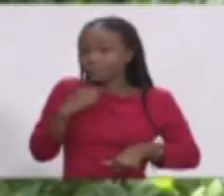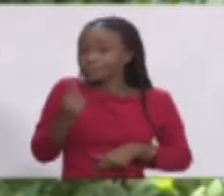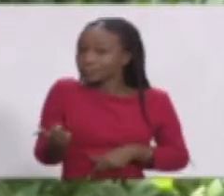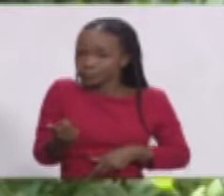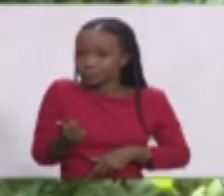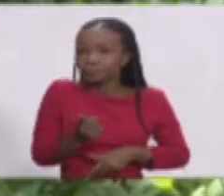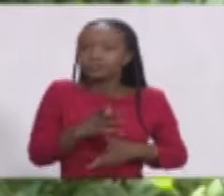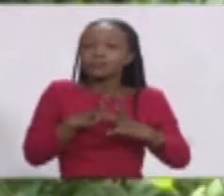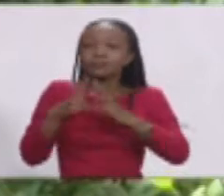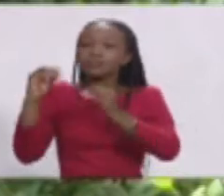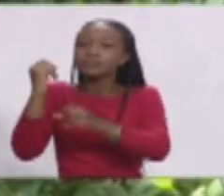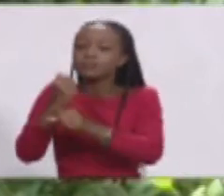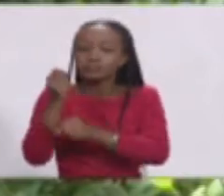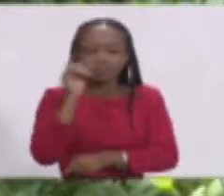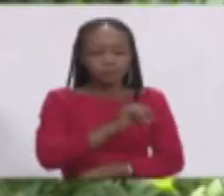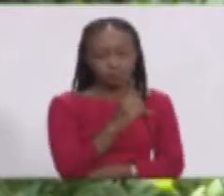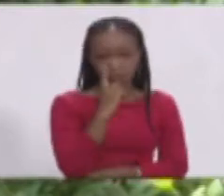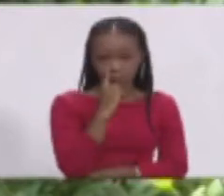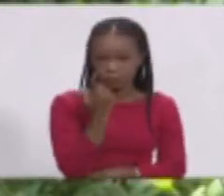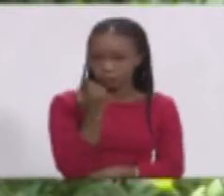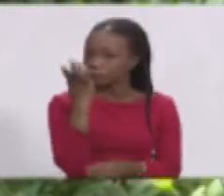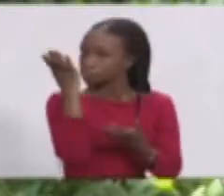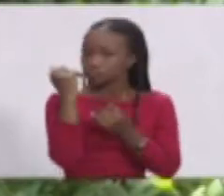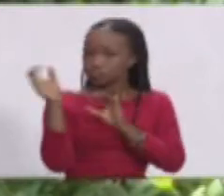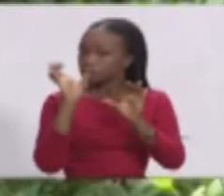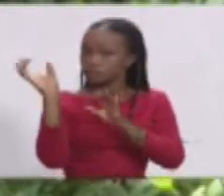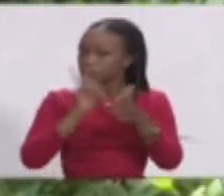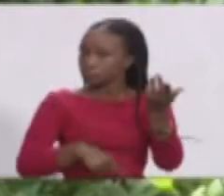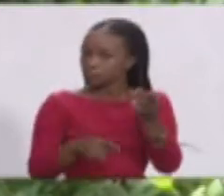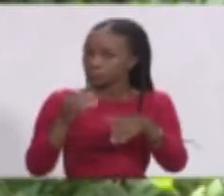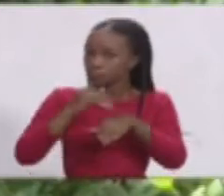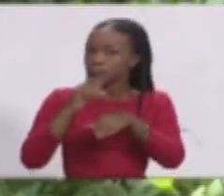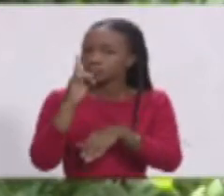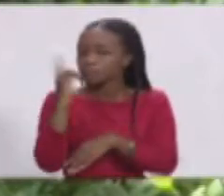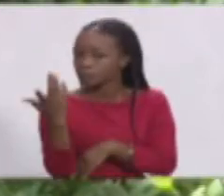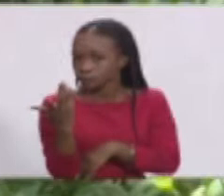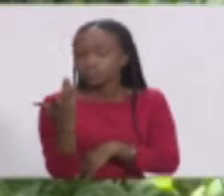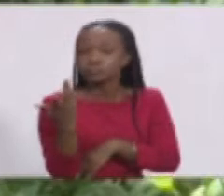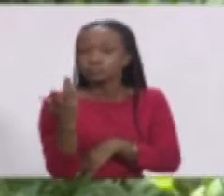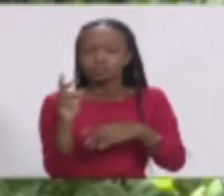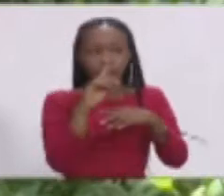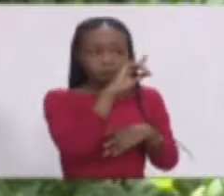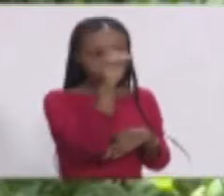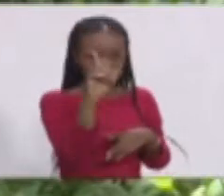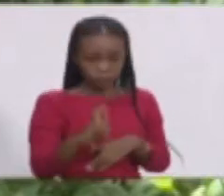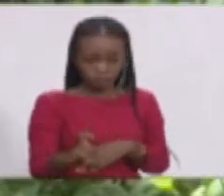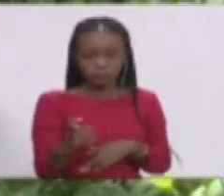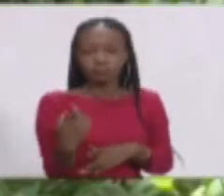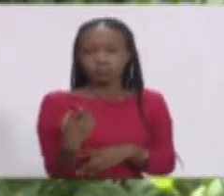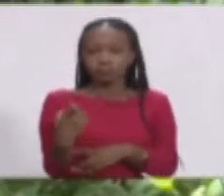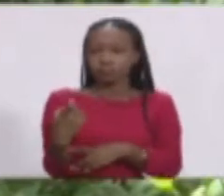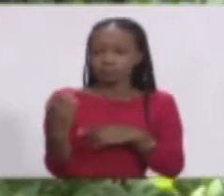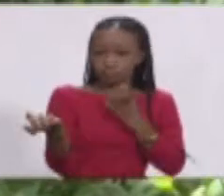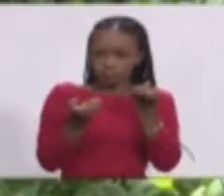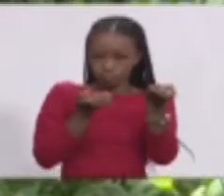have to go to work, please stay at home. And yes. What are we supposed to do at home? Yes. I think this is a question that has a social angle and an